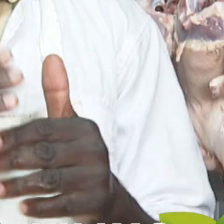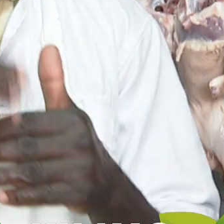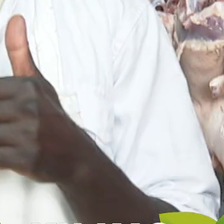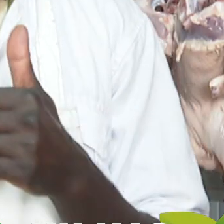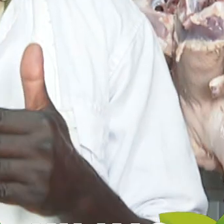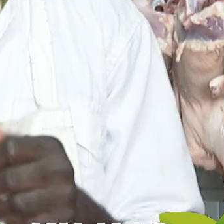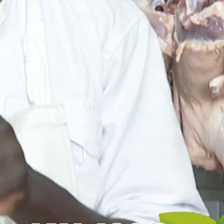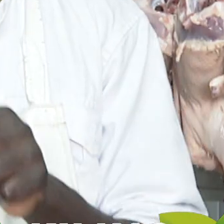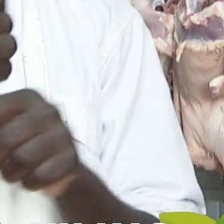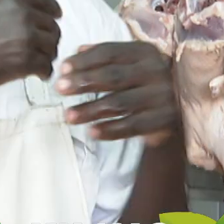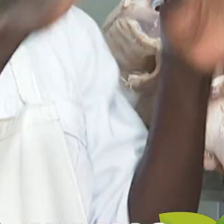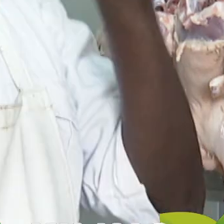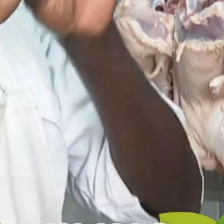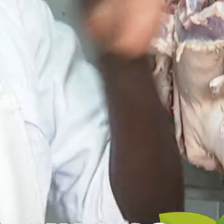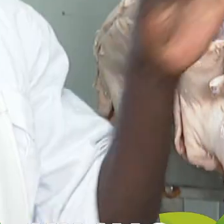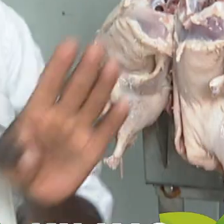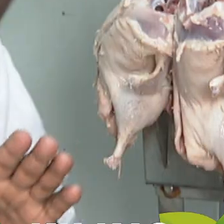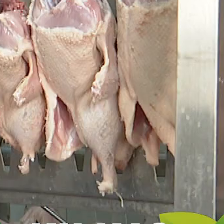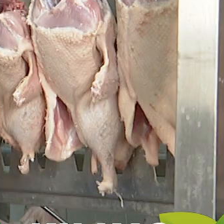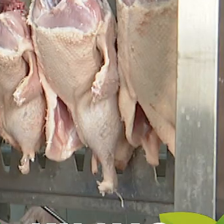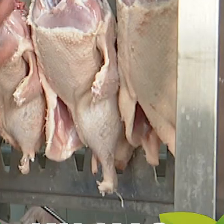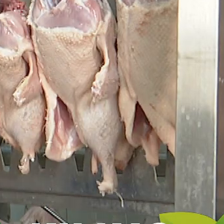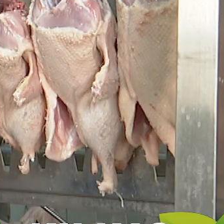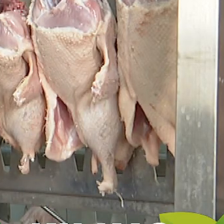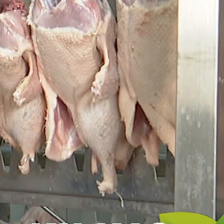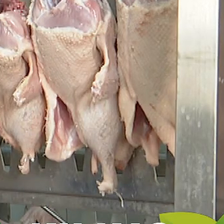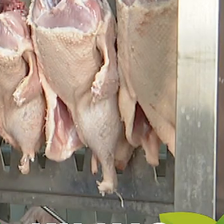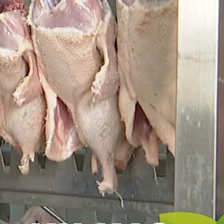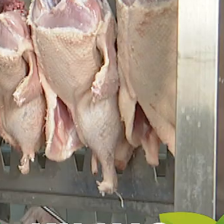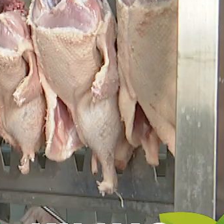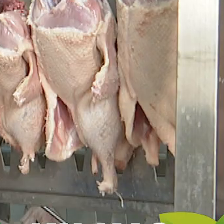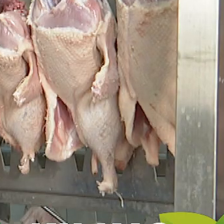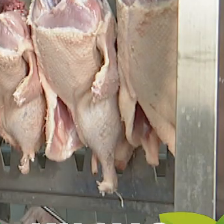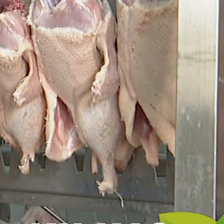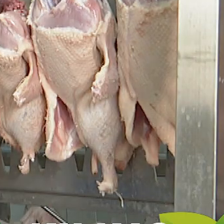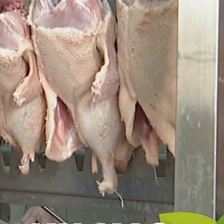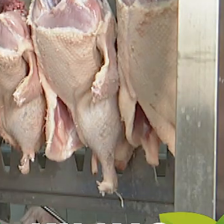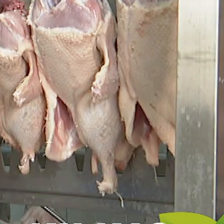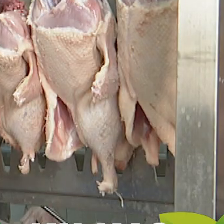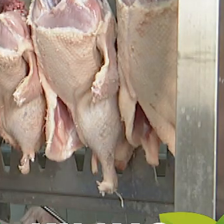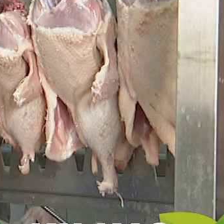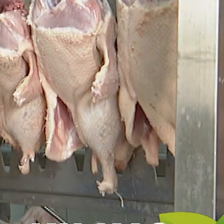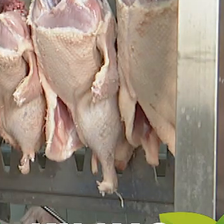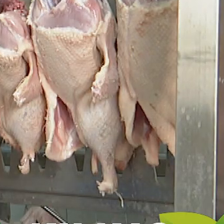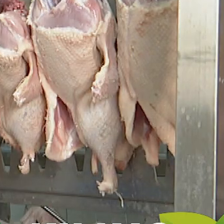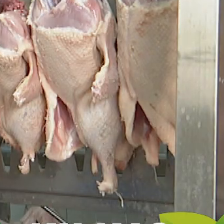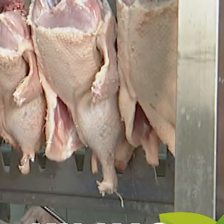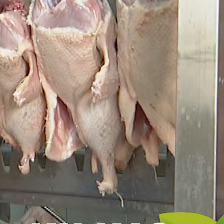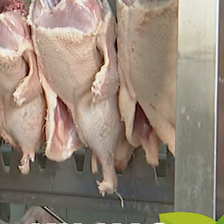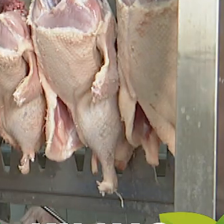bit of rabbit farming. After I left that work, and I came to DO